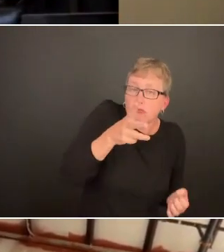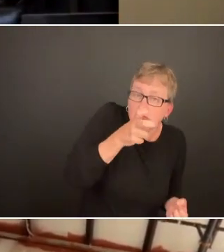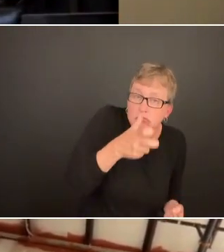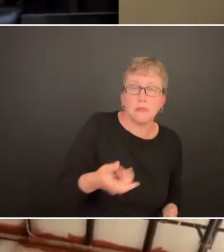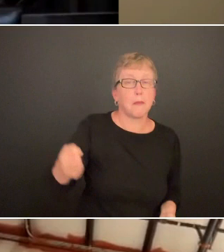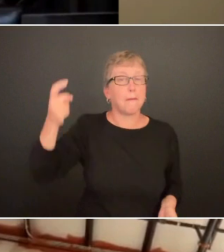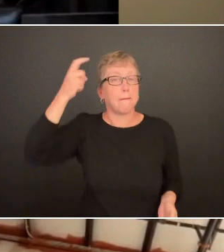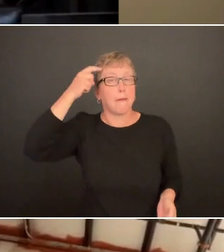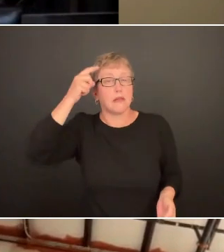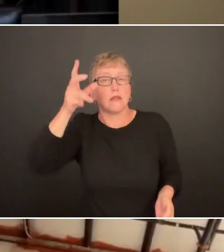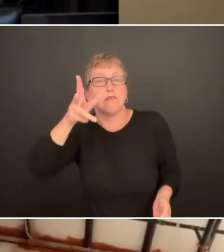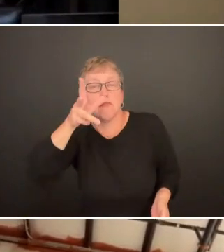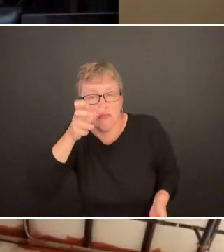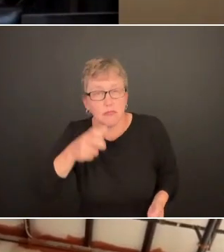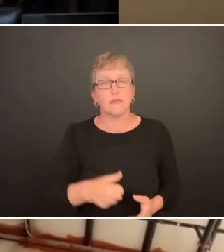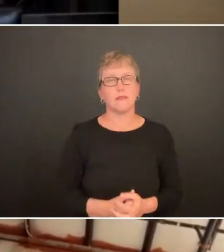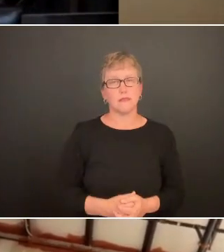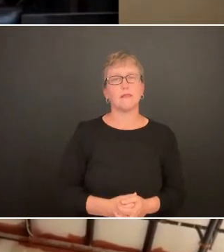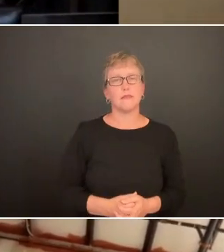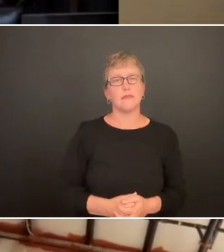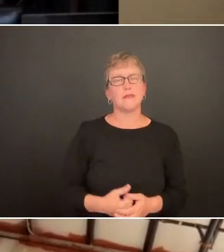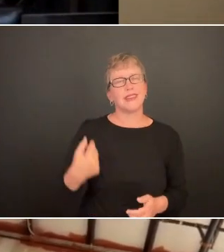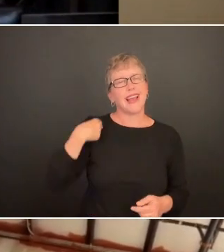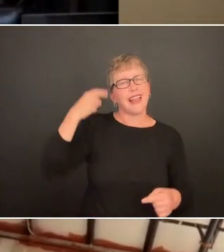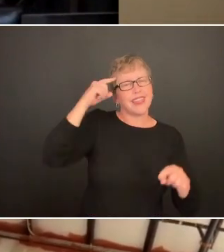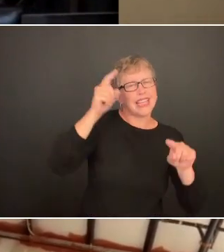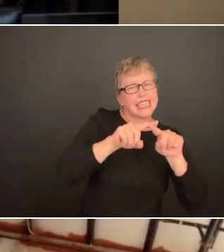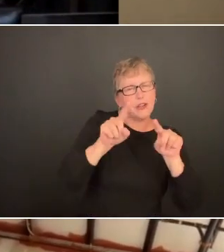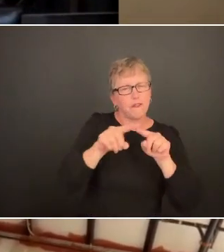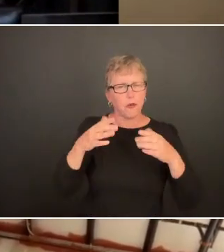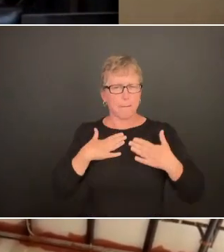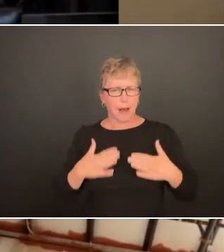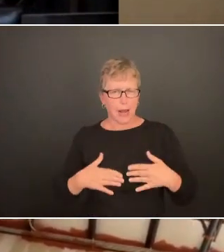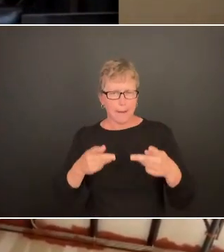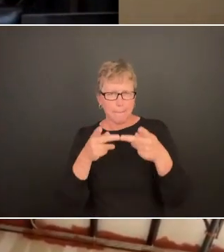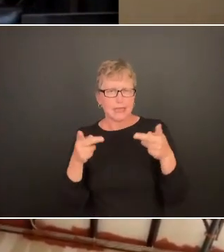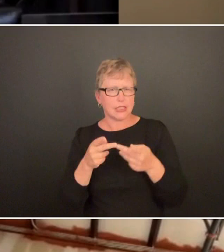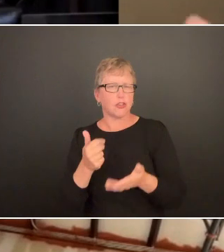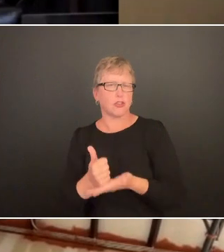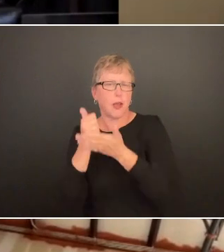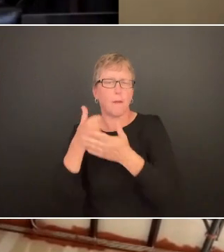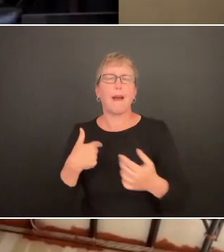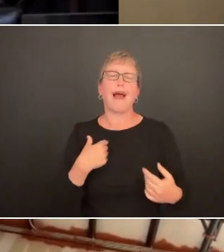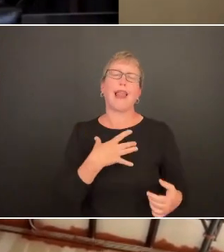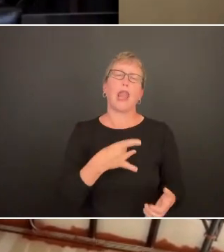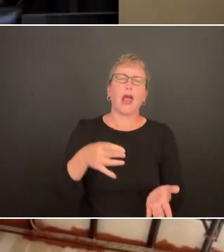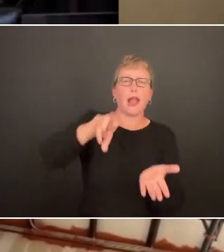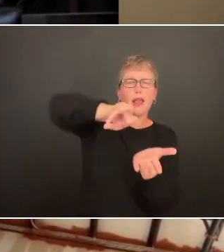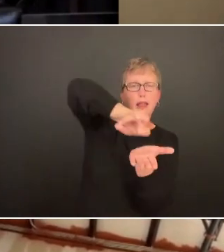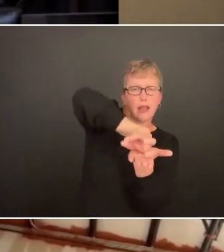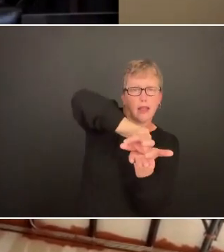And, but there's other ways to achieve emotional